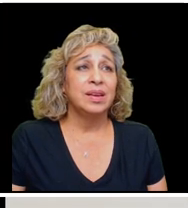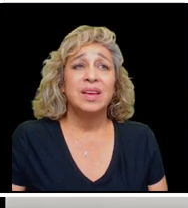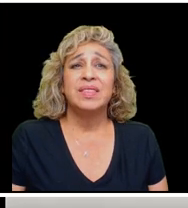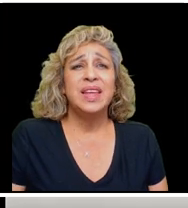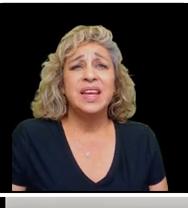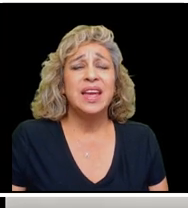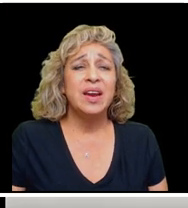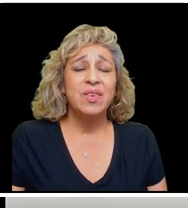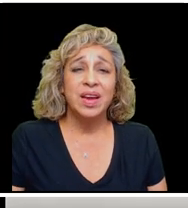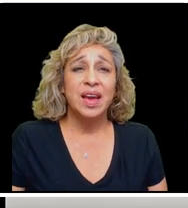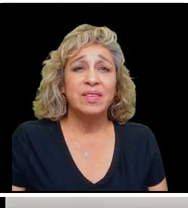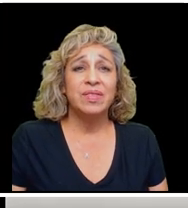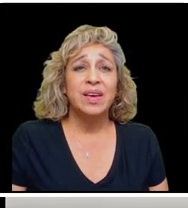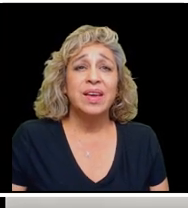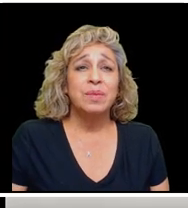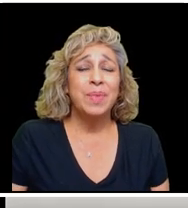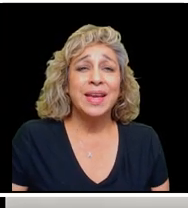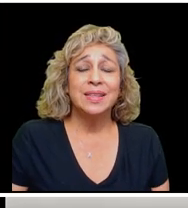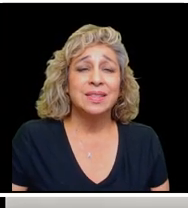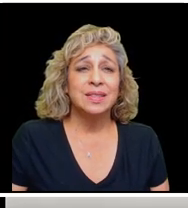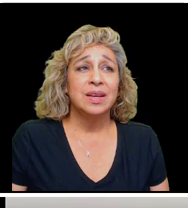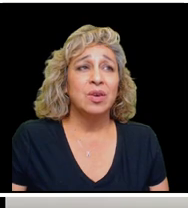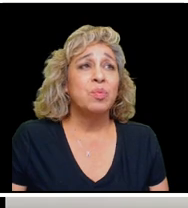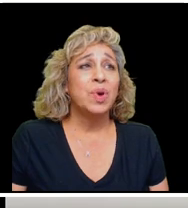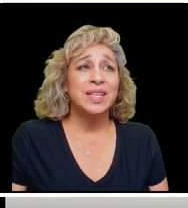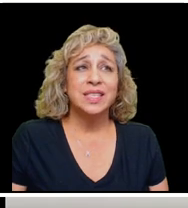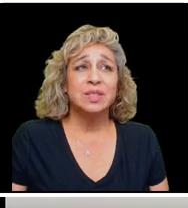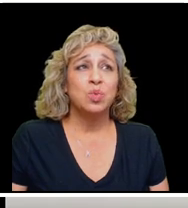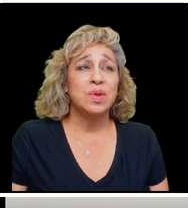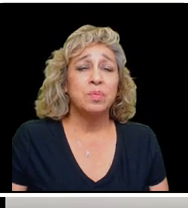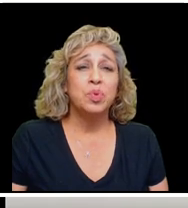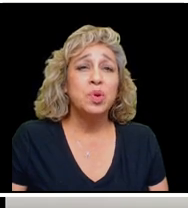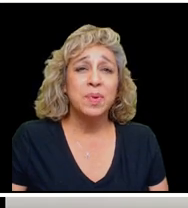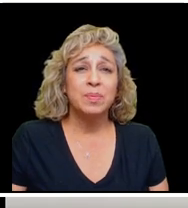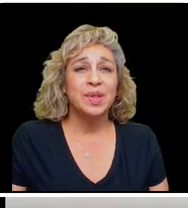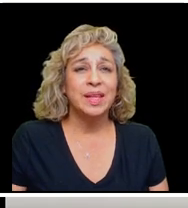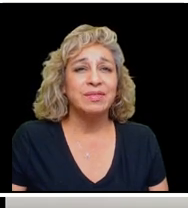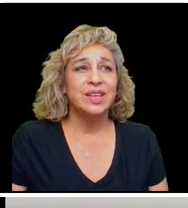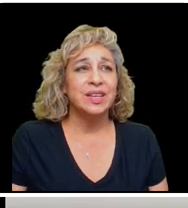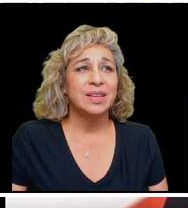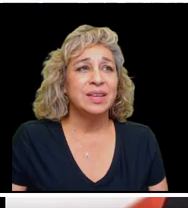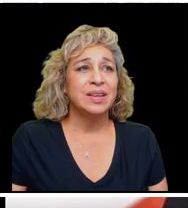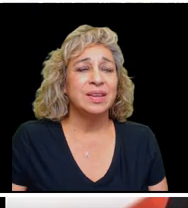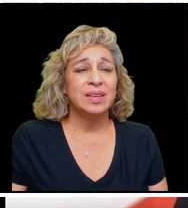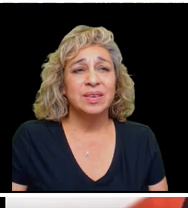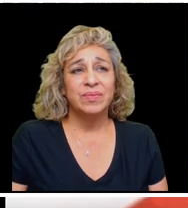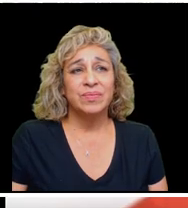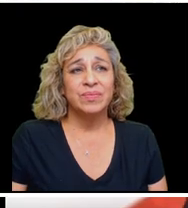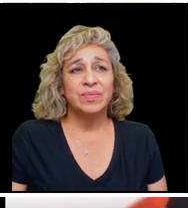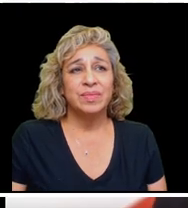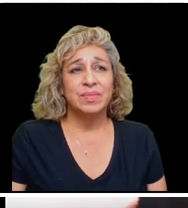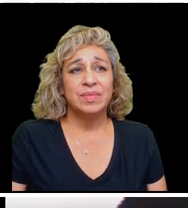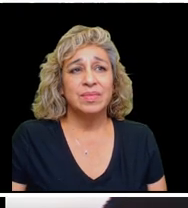they didn't care to have banks or branches where the poor people lived